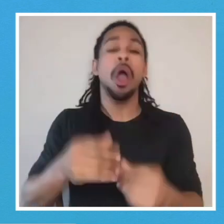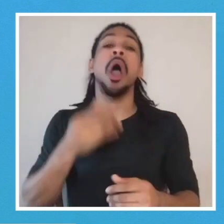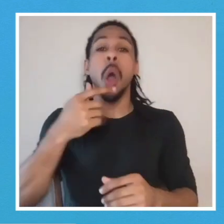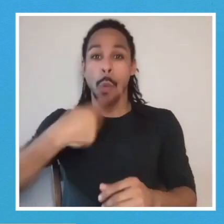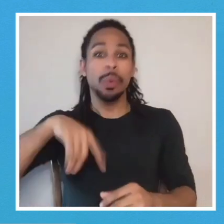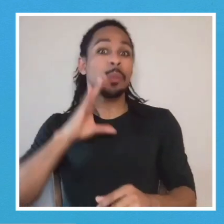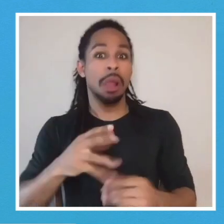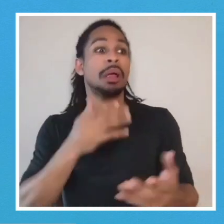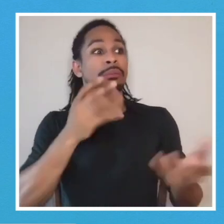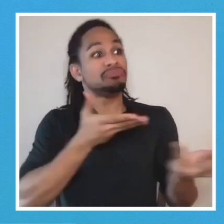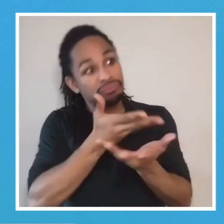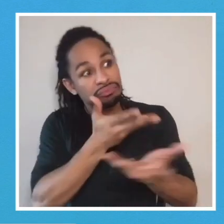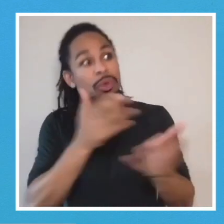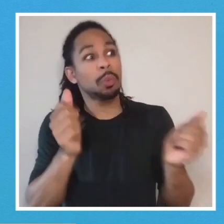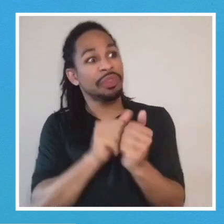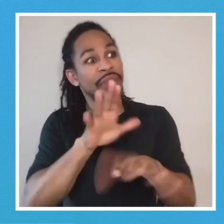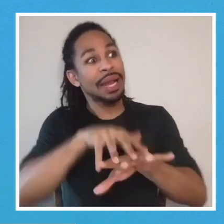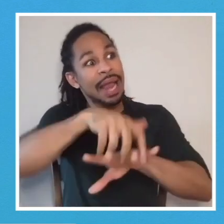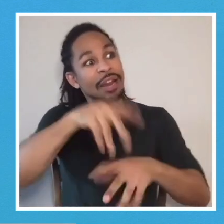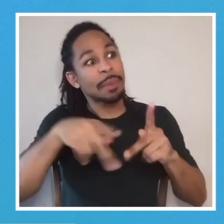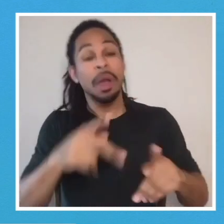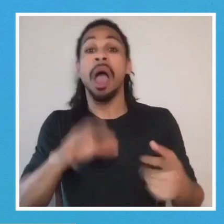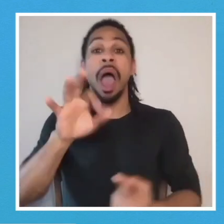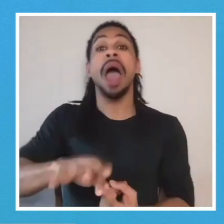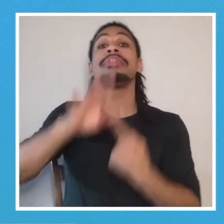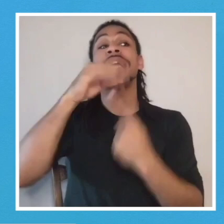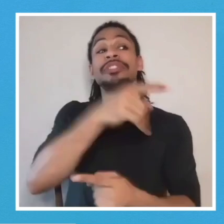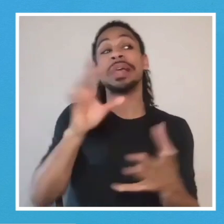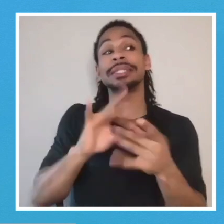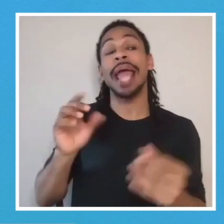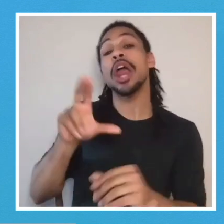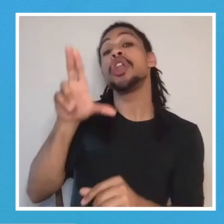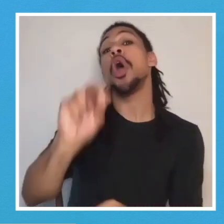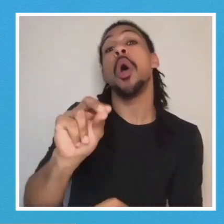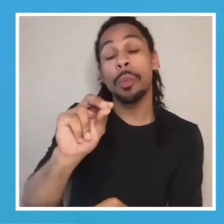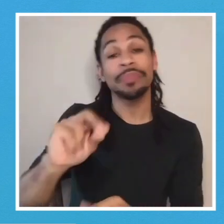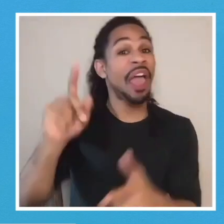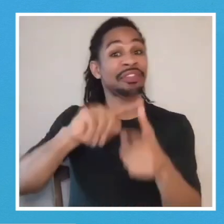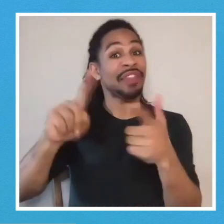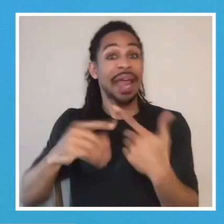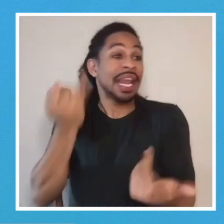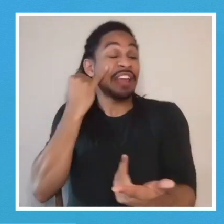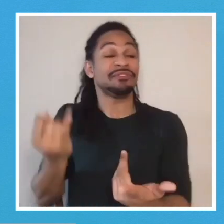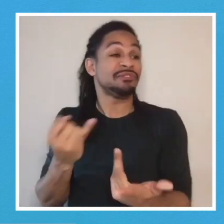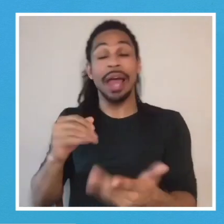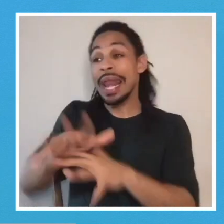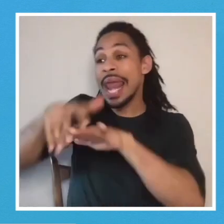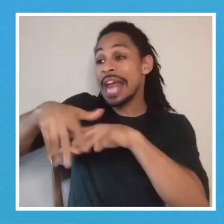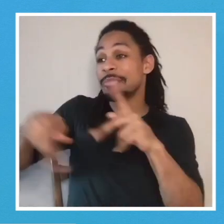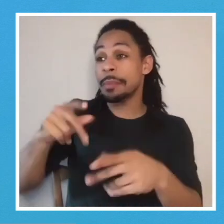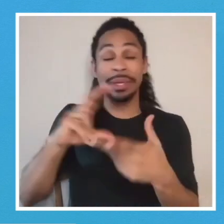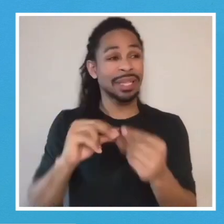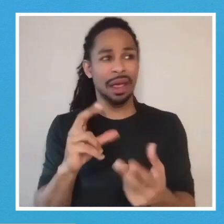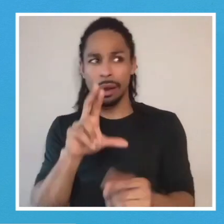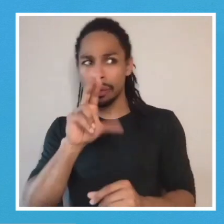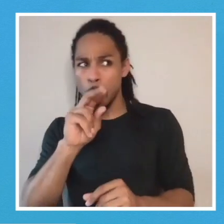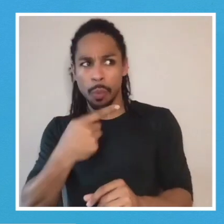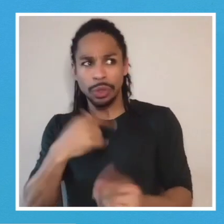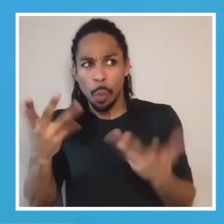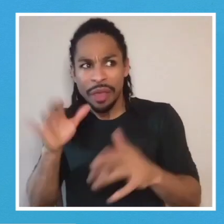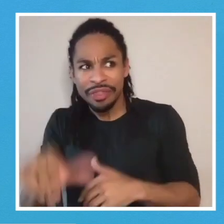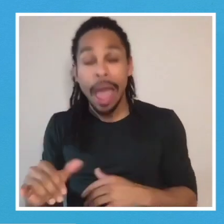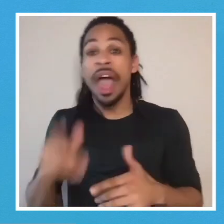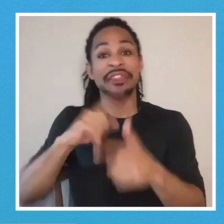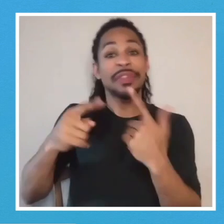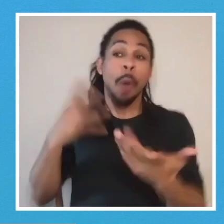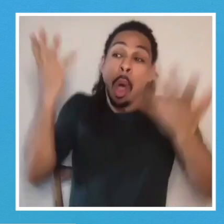say no. And if they say no, then we'll just ignore them. We'll erase them. We'll pretend like they don't exist. And